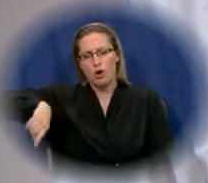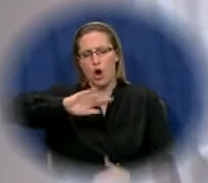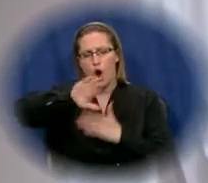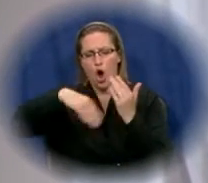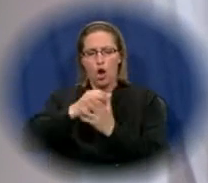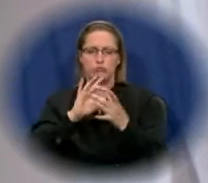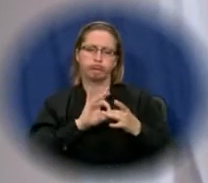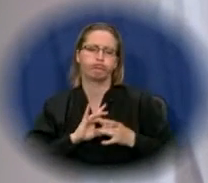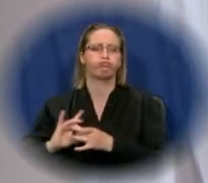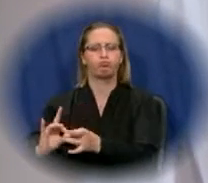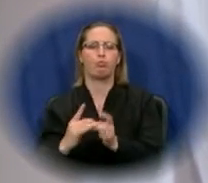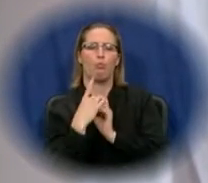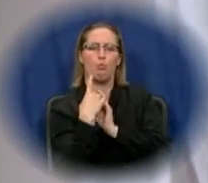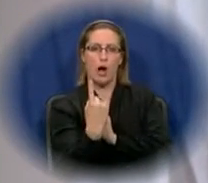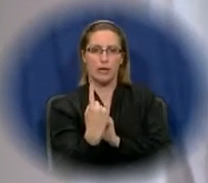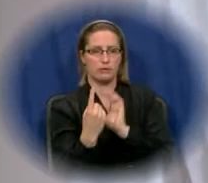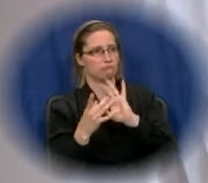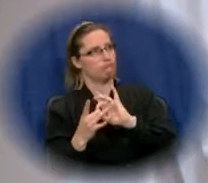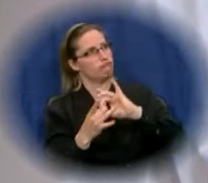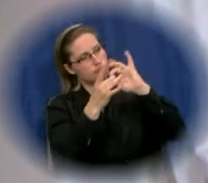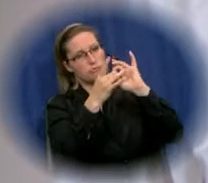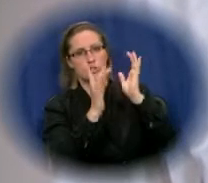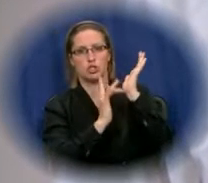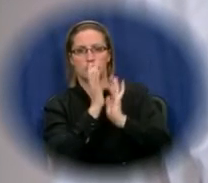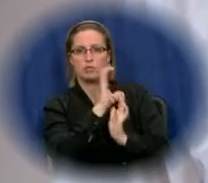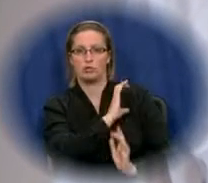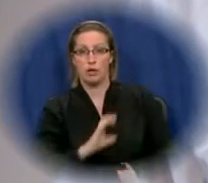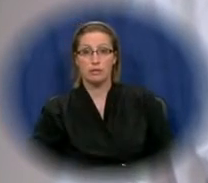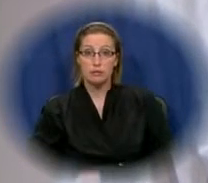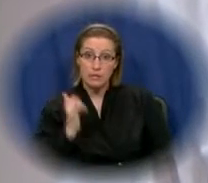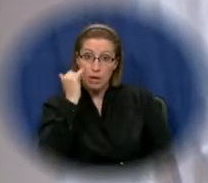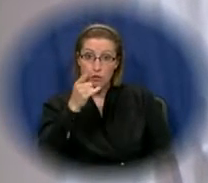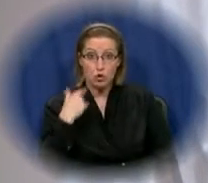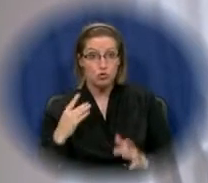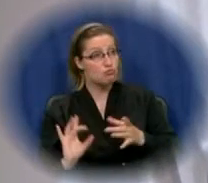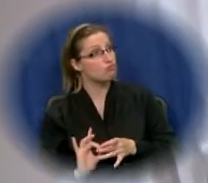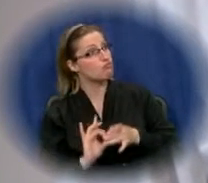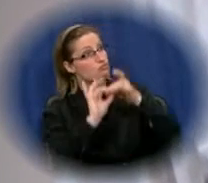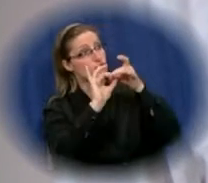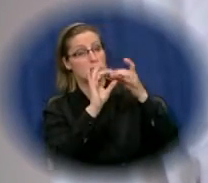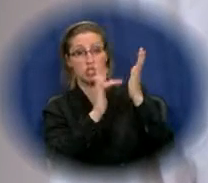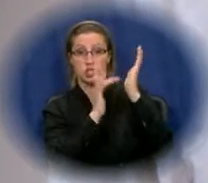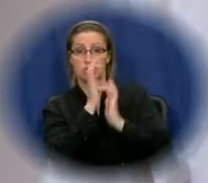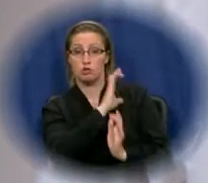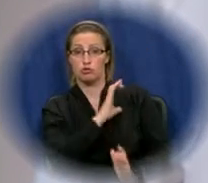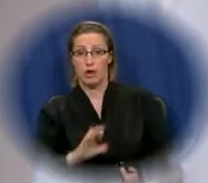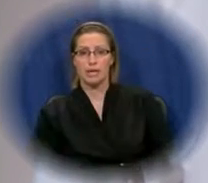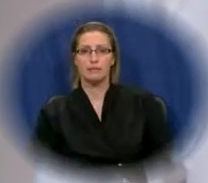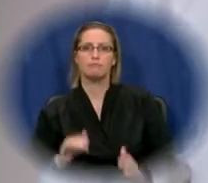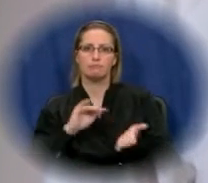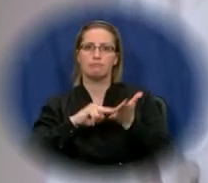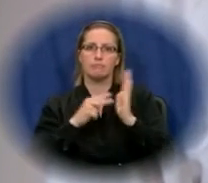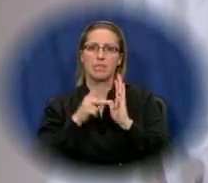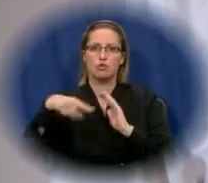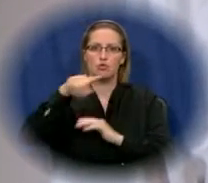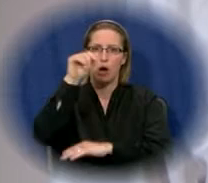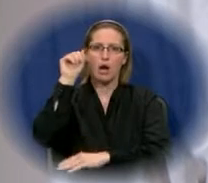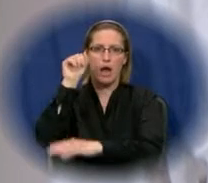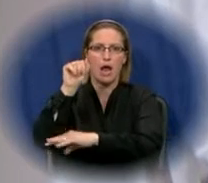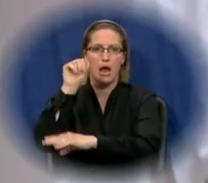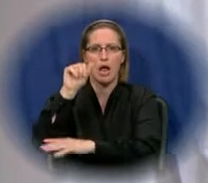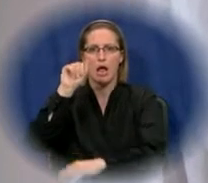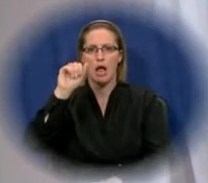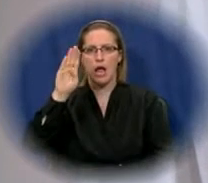one in Jesus Christ. And if you belong to Christ, then you are Abraham's children,